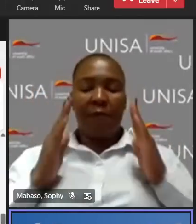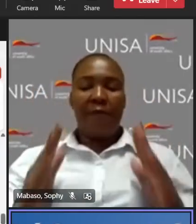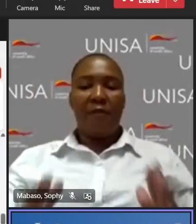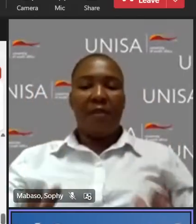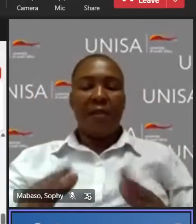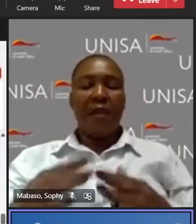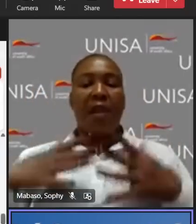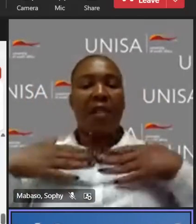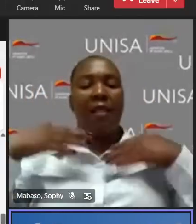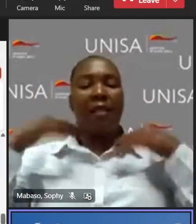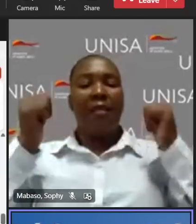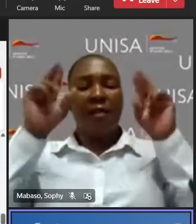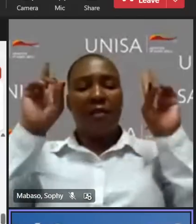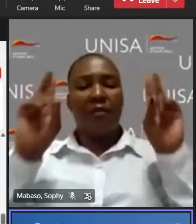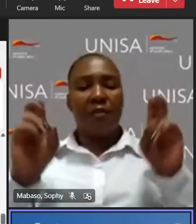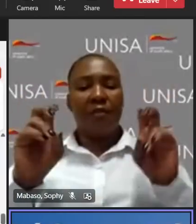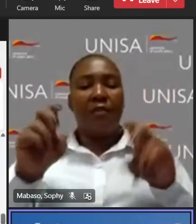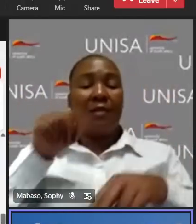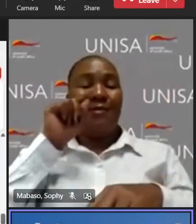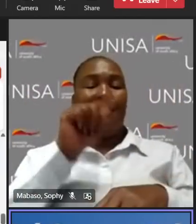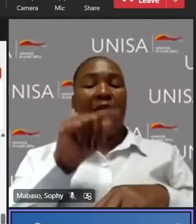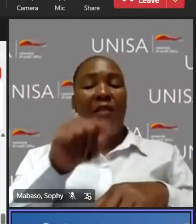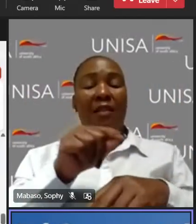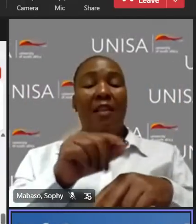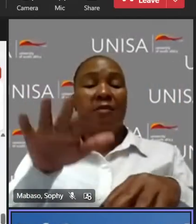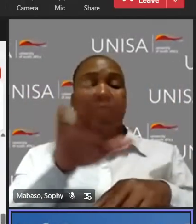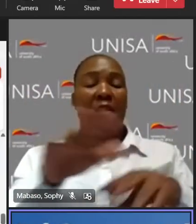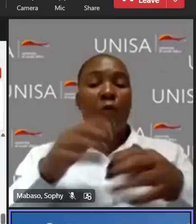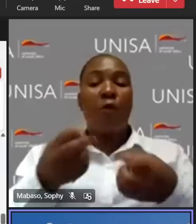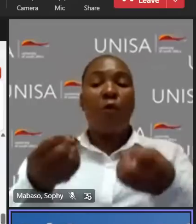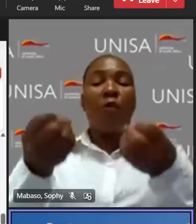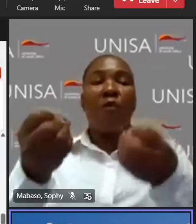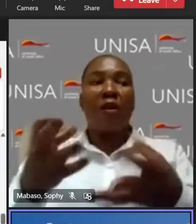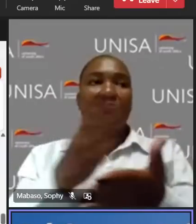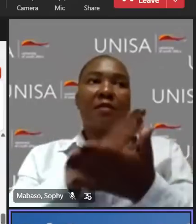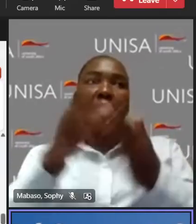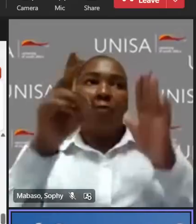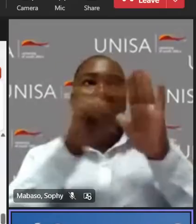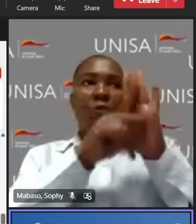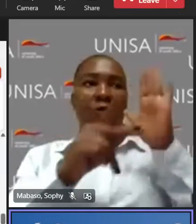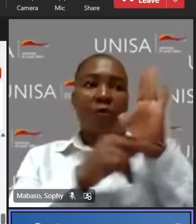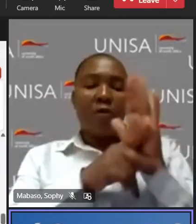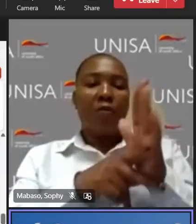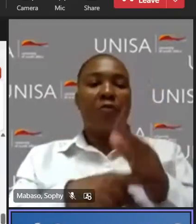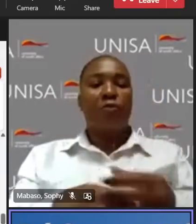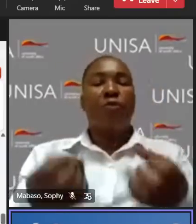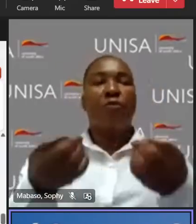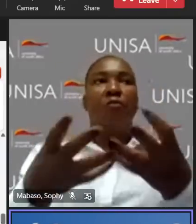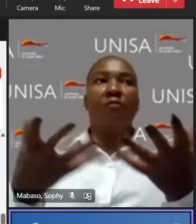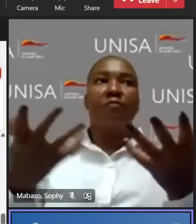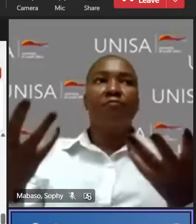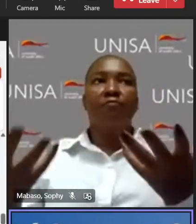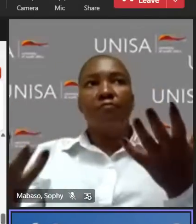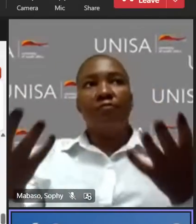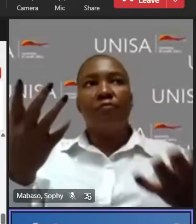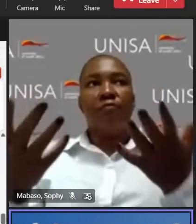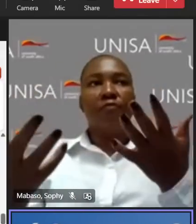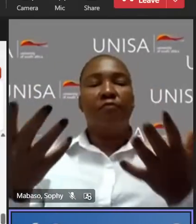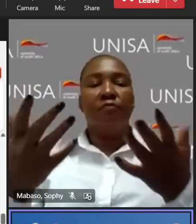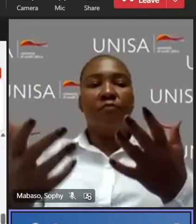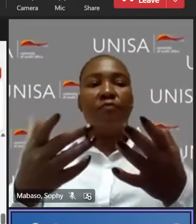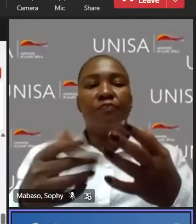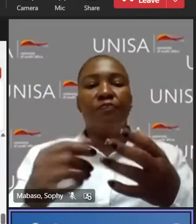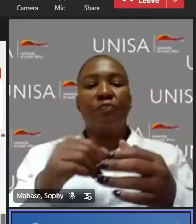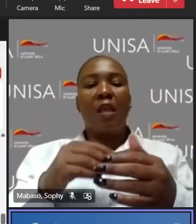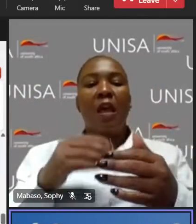issues, and in that space, we offer some programs, we offer outreaches